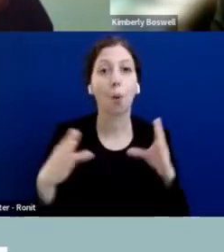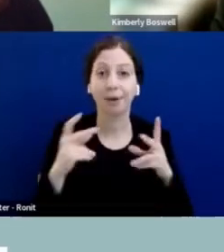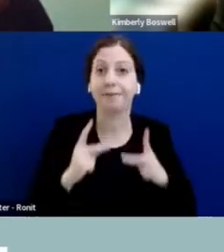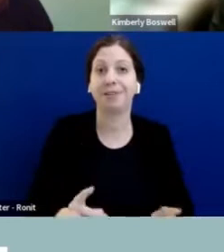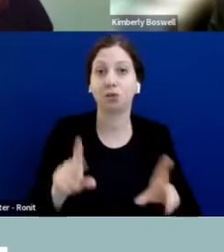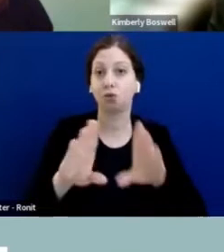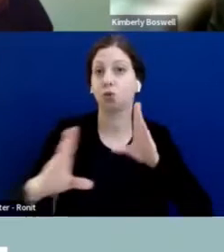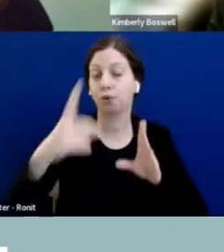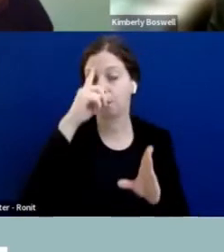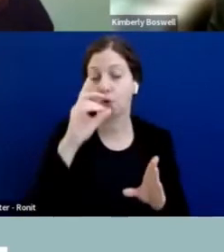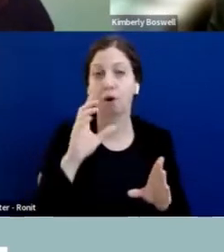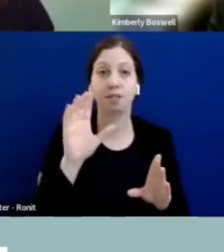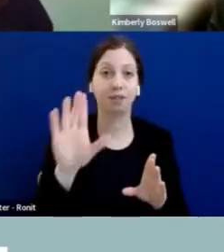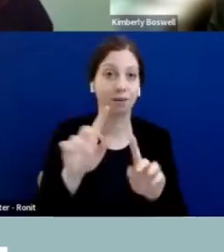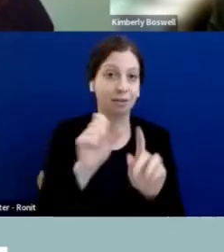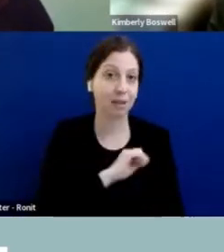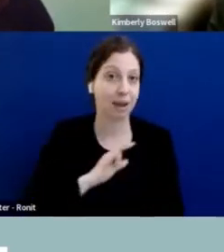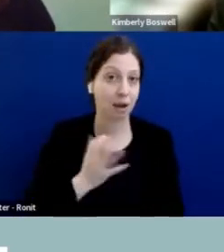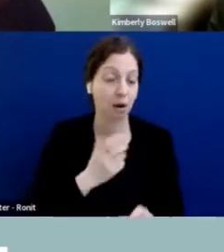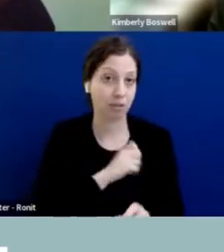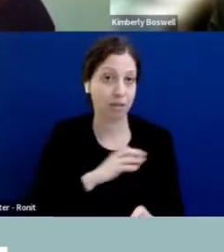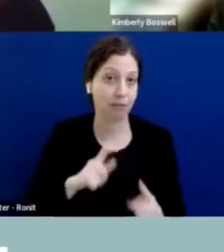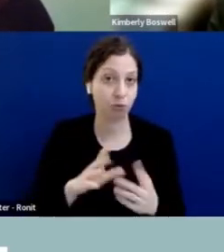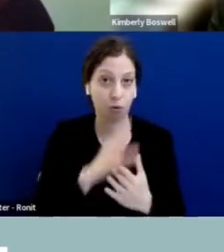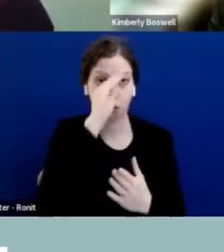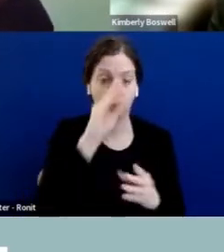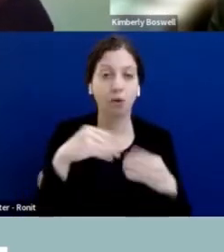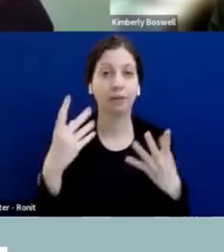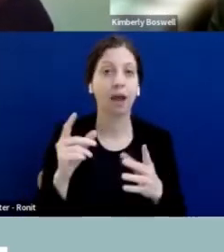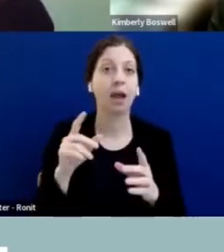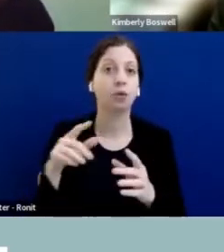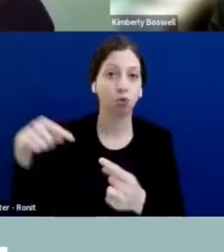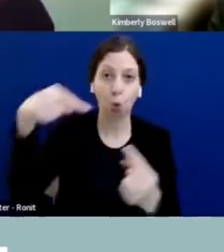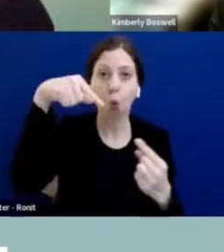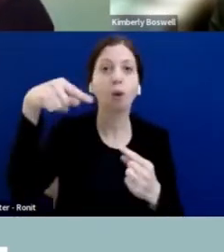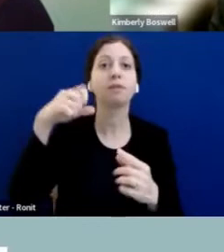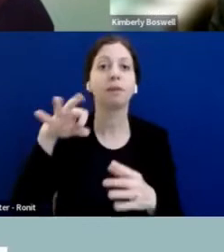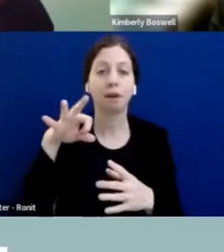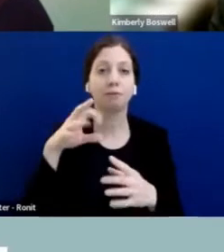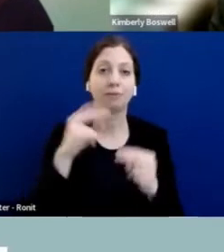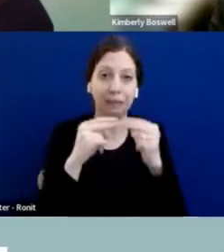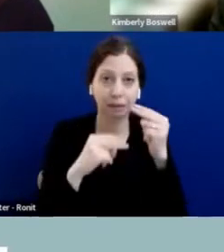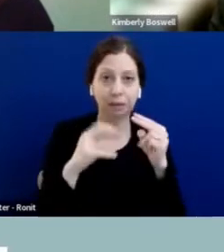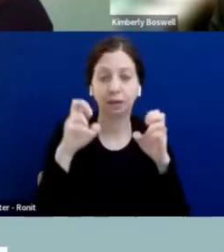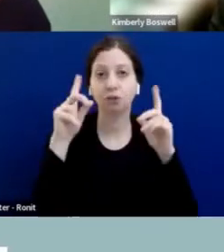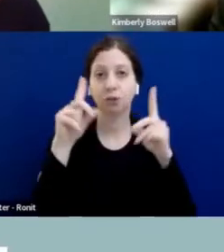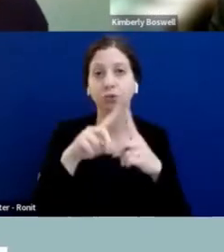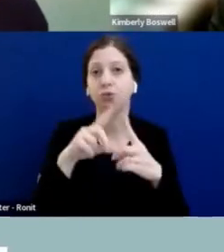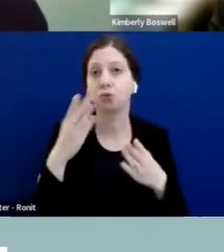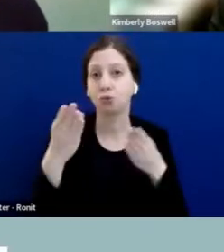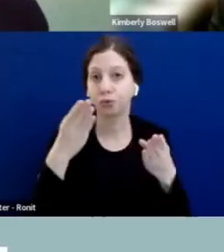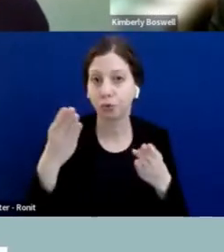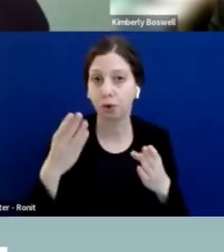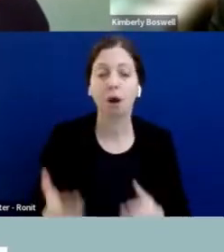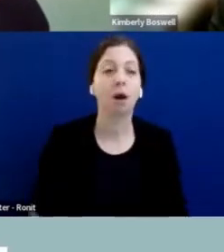our staff to learn, and provided tours of the facilities, education to their services. They